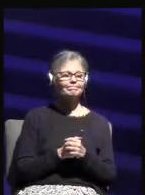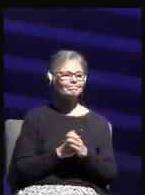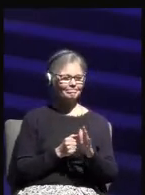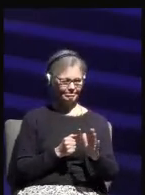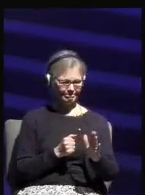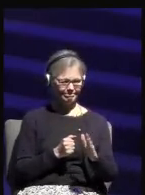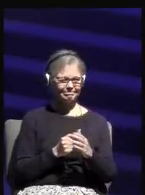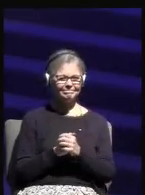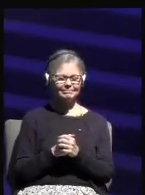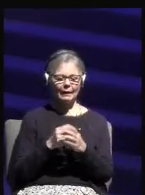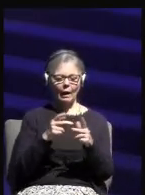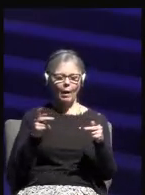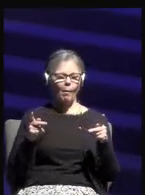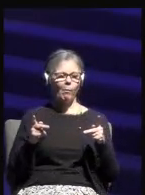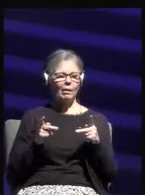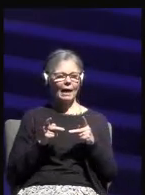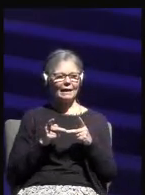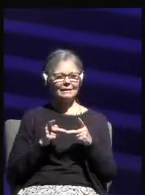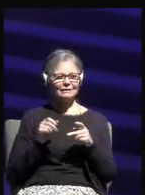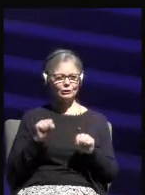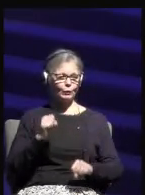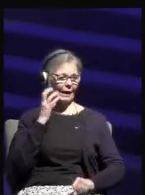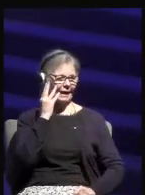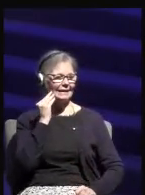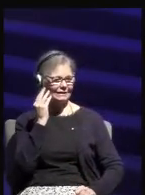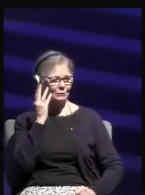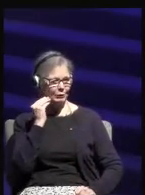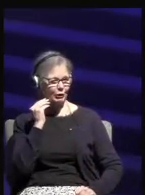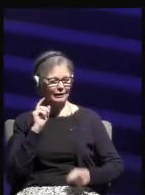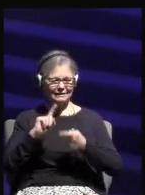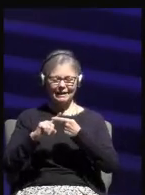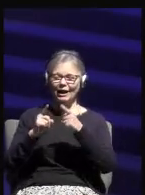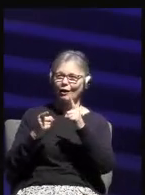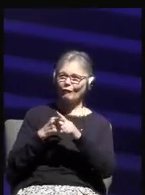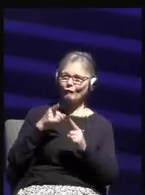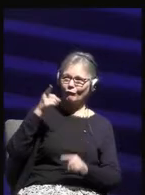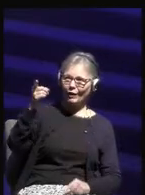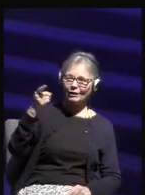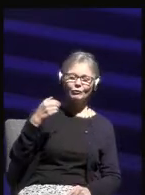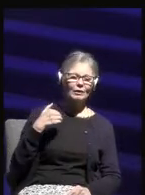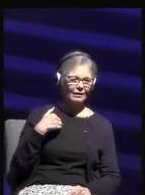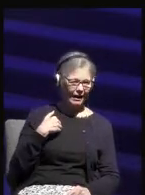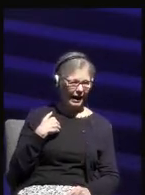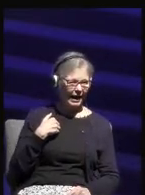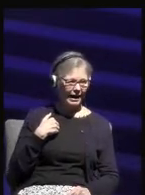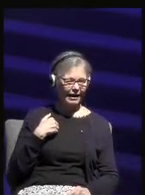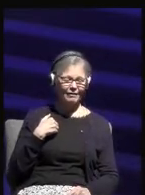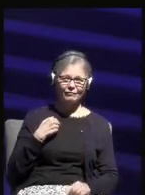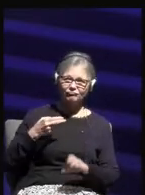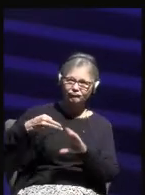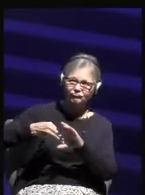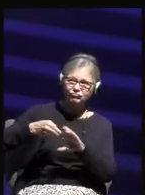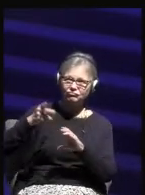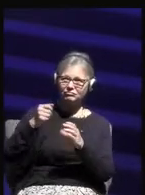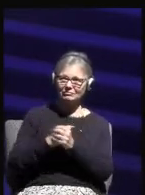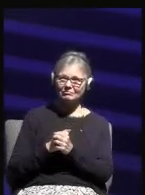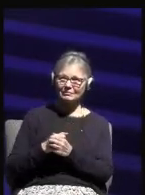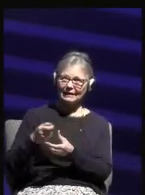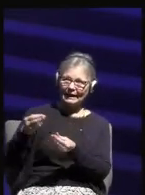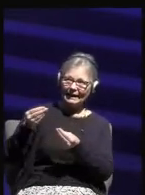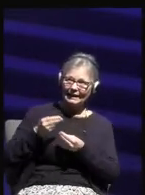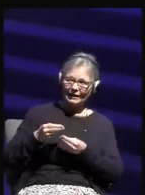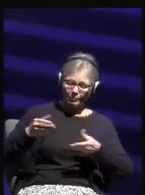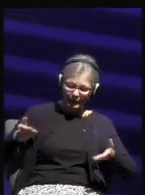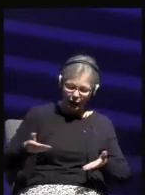there is a place that you can go to. There is a friend that you can have. There is encouragement that you